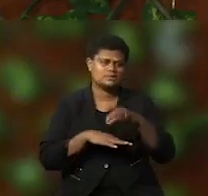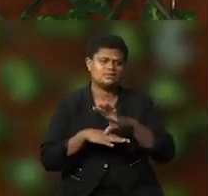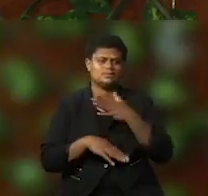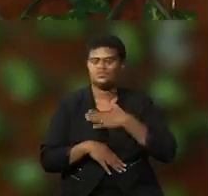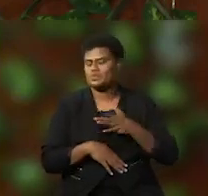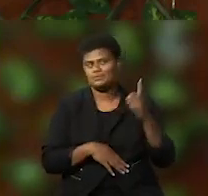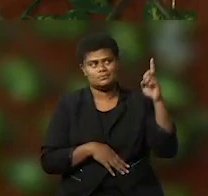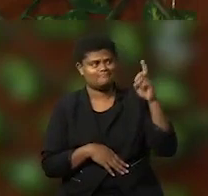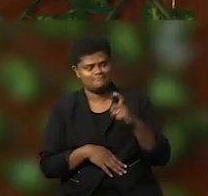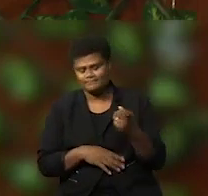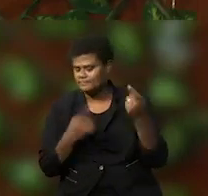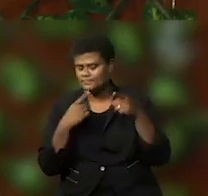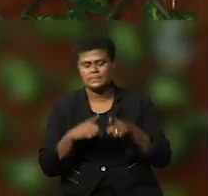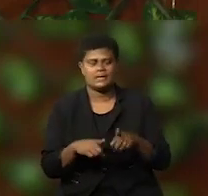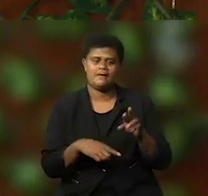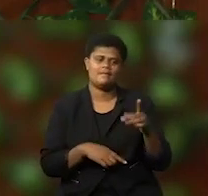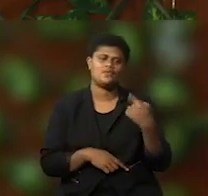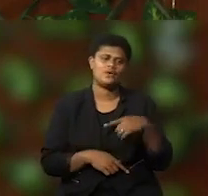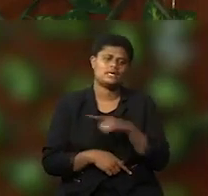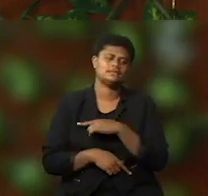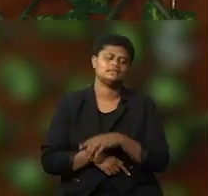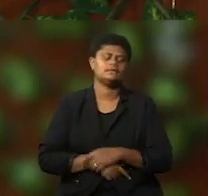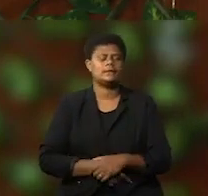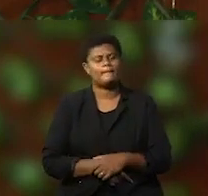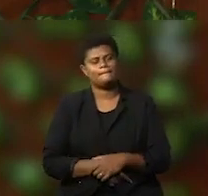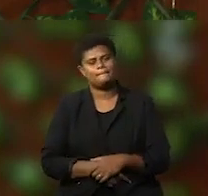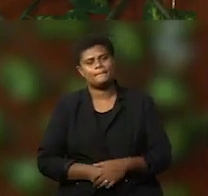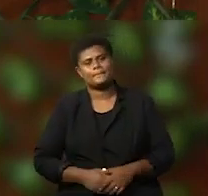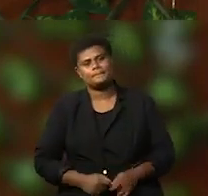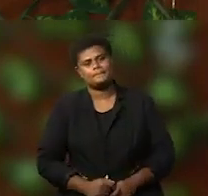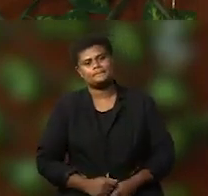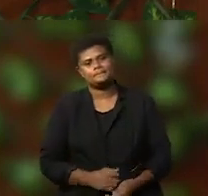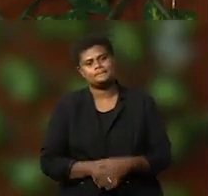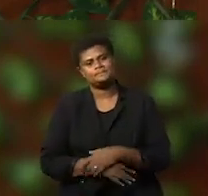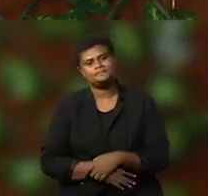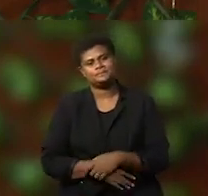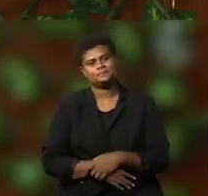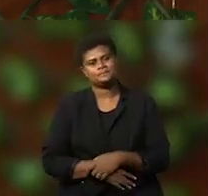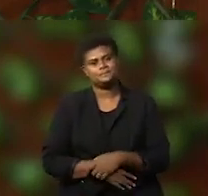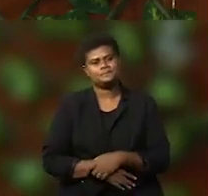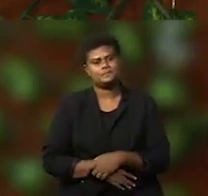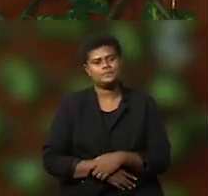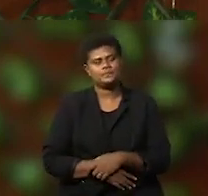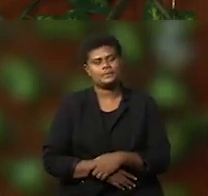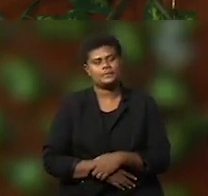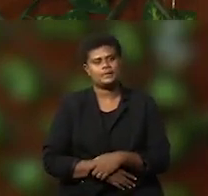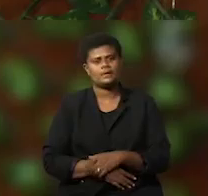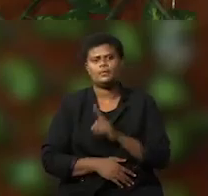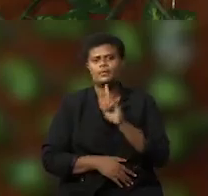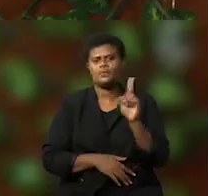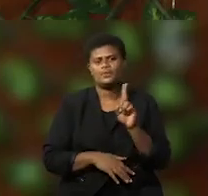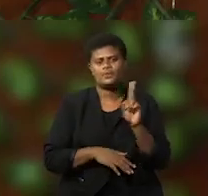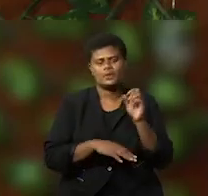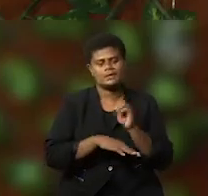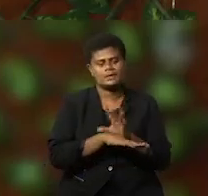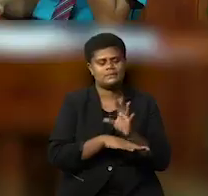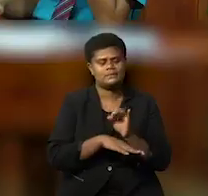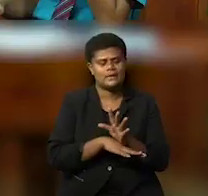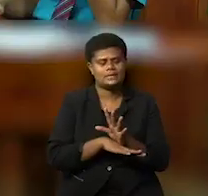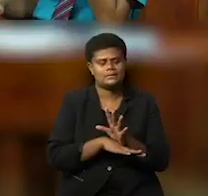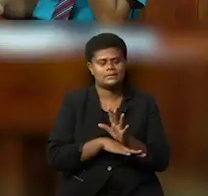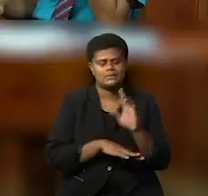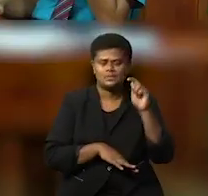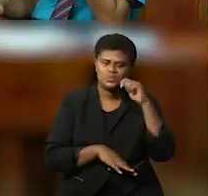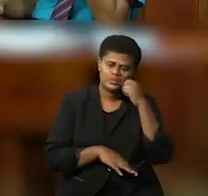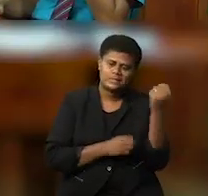the thought that you've shared, Taltala, what counsel would you give a friend who says to you, I love Jesus, but I'm afraid of judgment? You